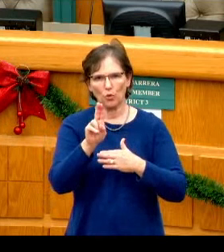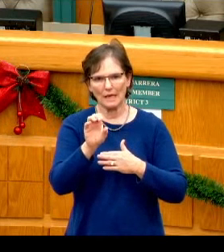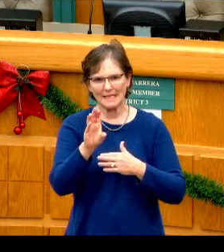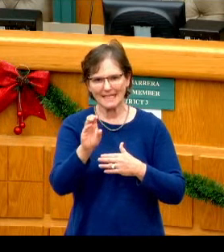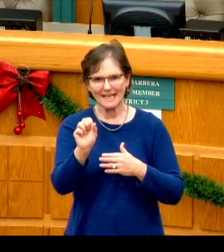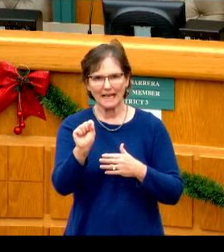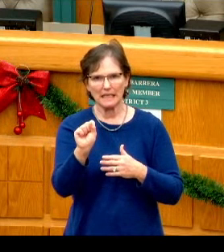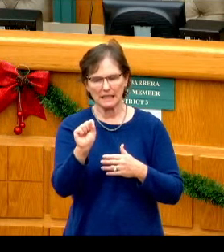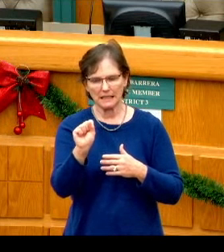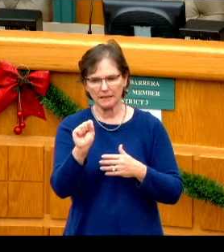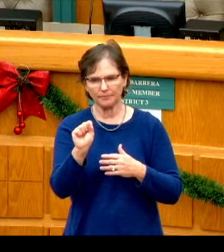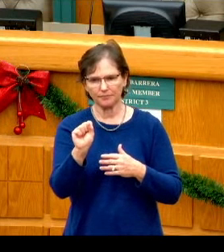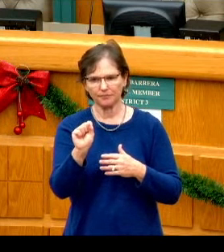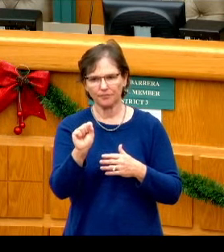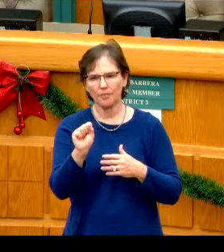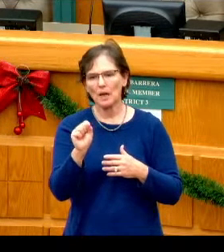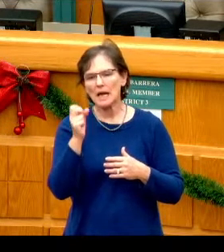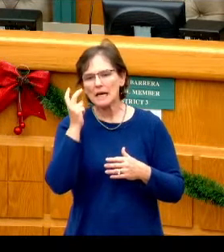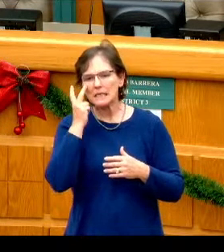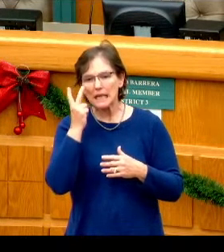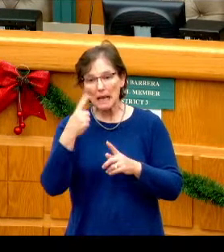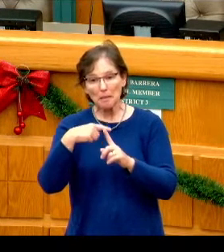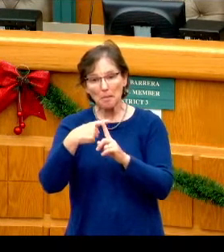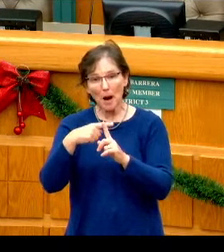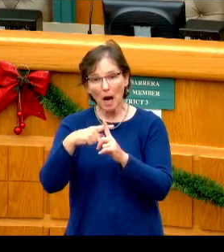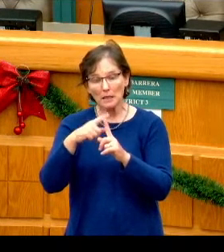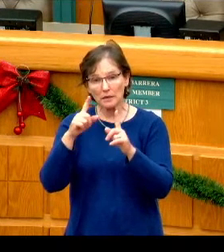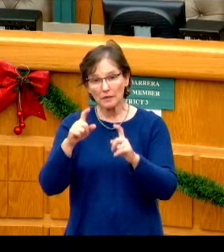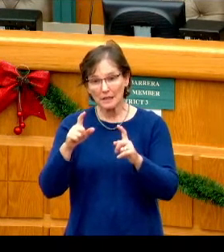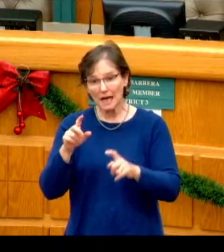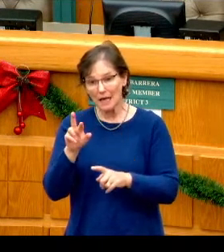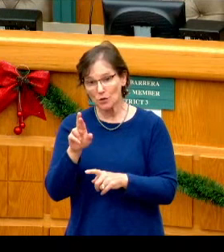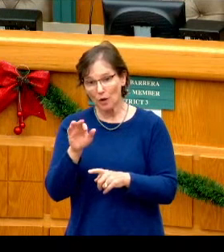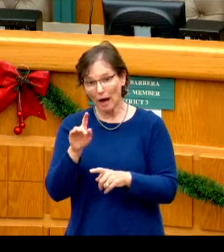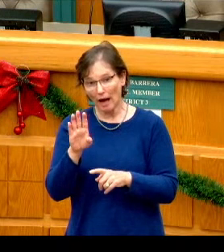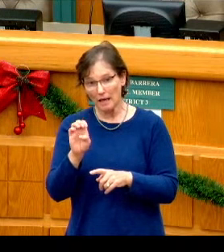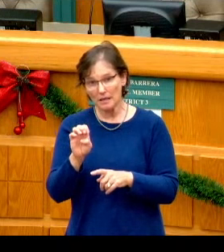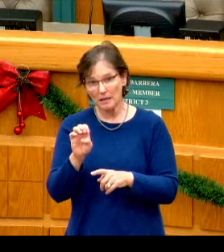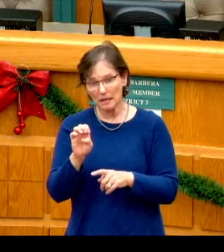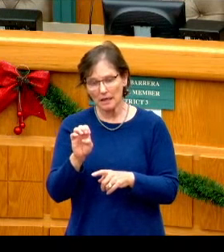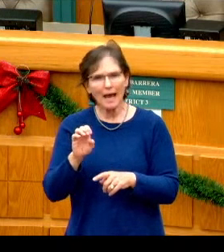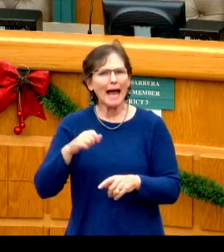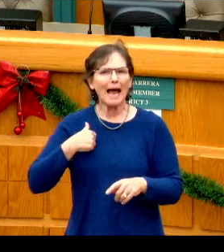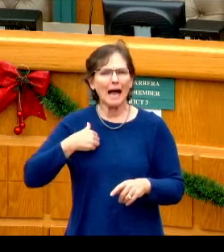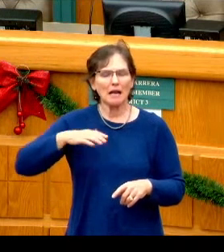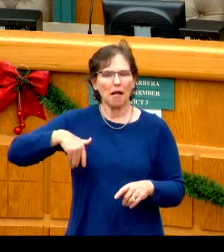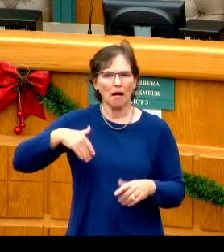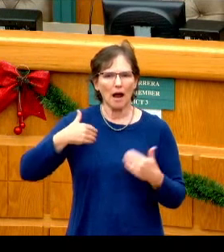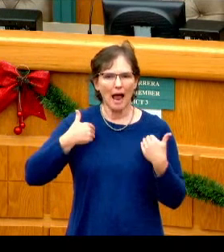Looking at the positive testing rate, I don't have the data that the Director Rodriguez was talking about